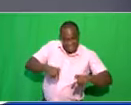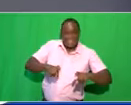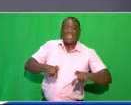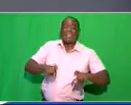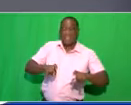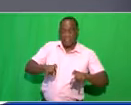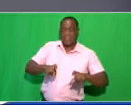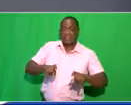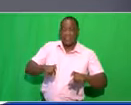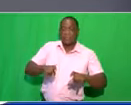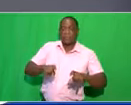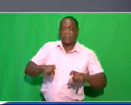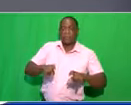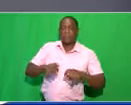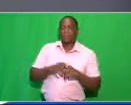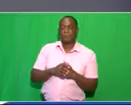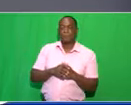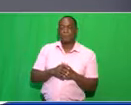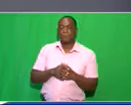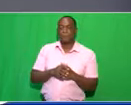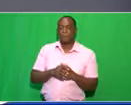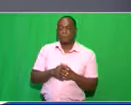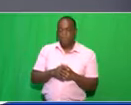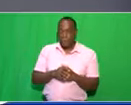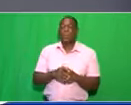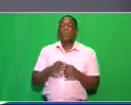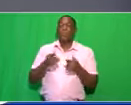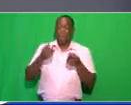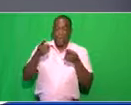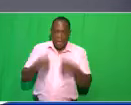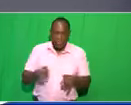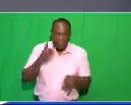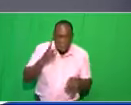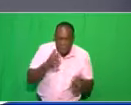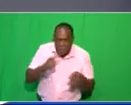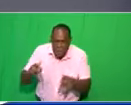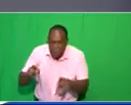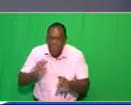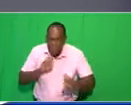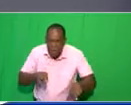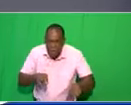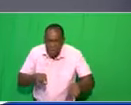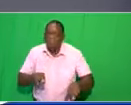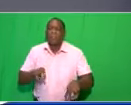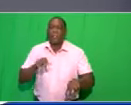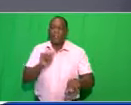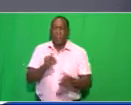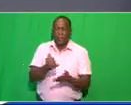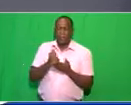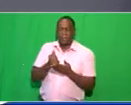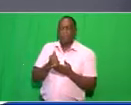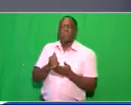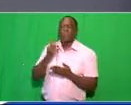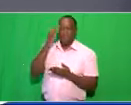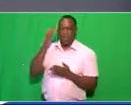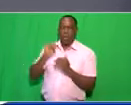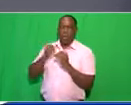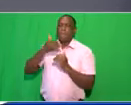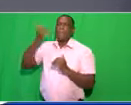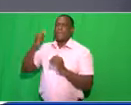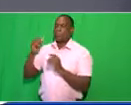used those results to really inform the training. So in going forward, a similar procedure will